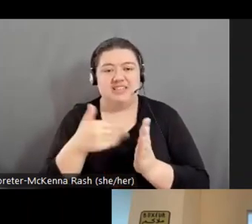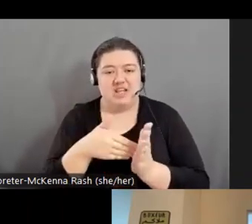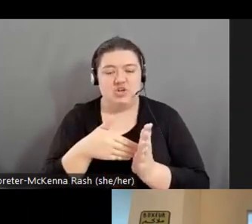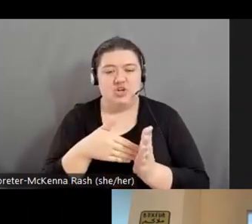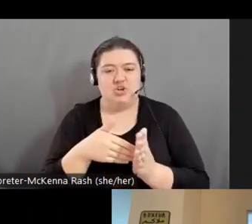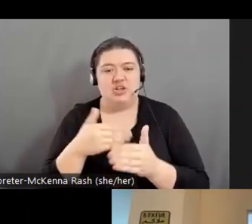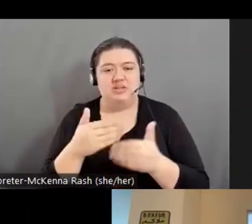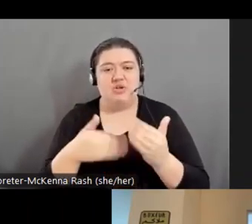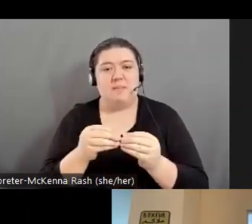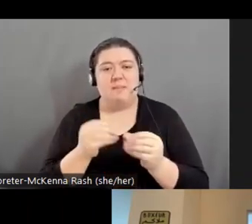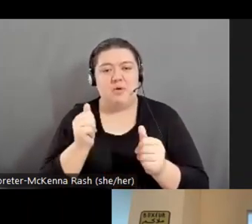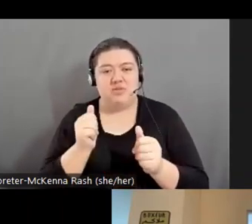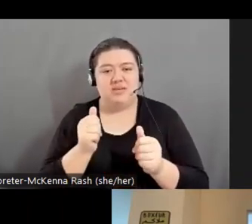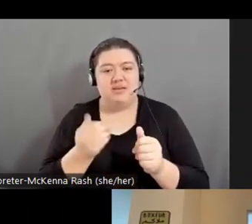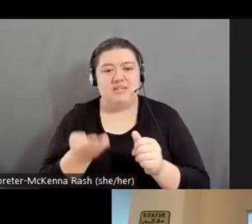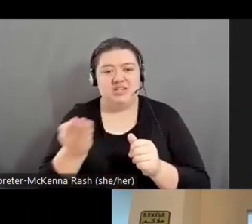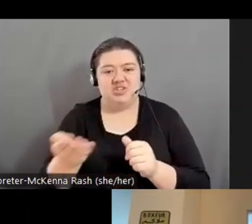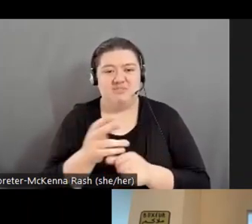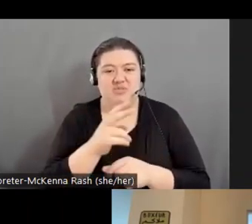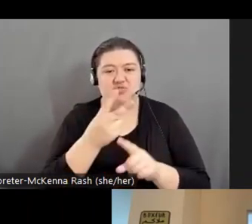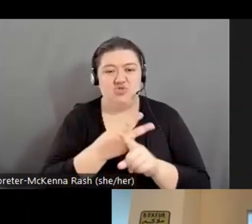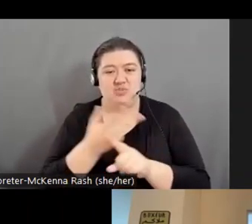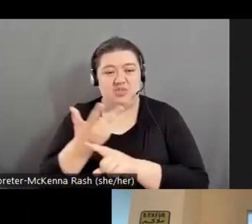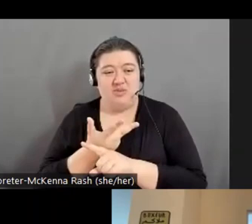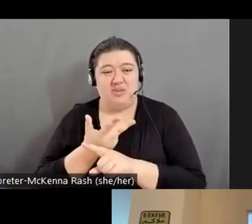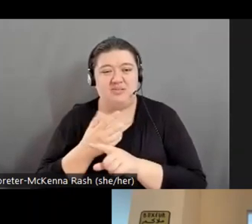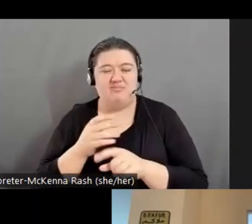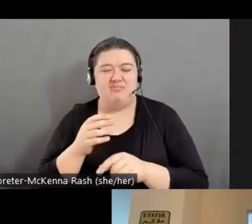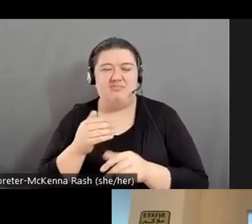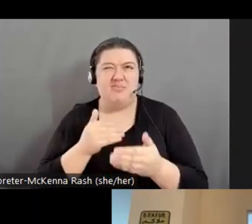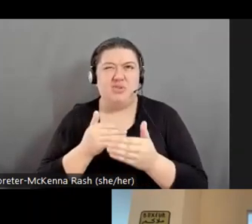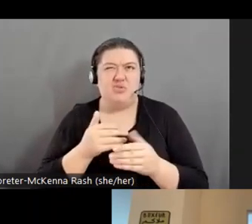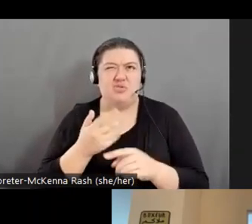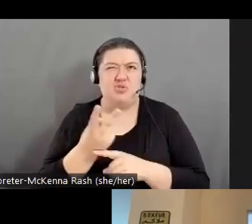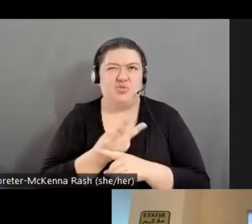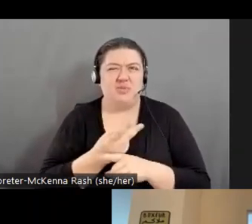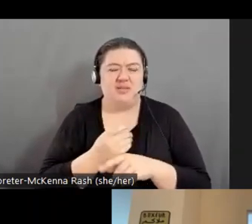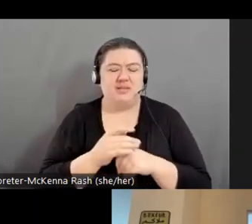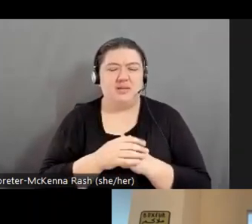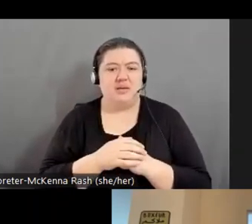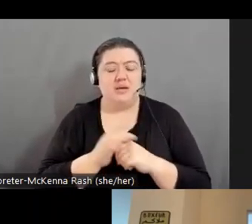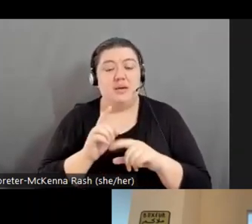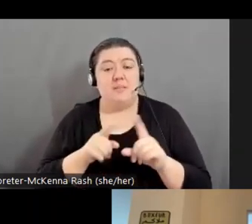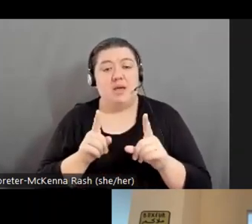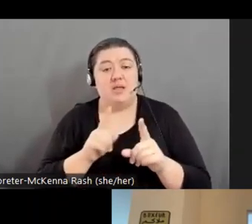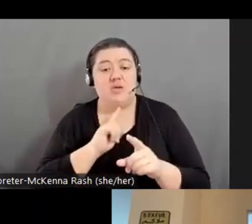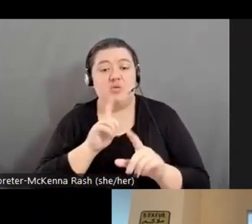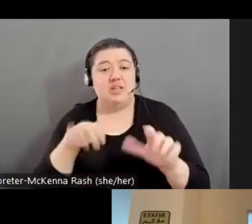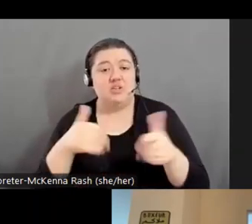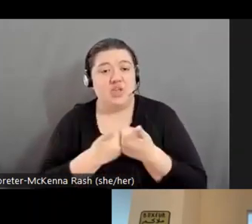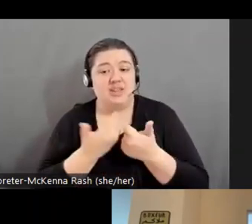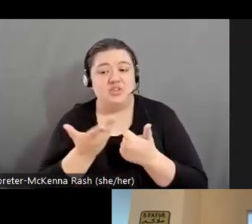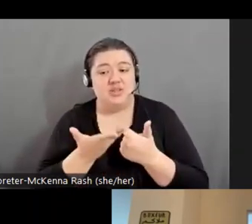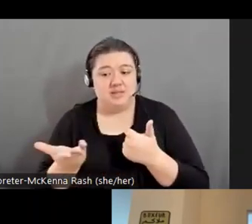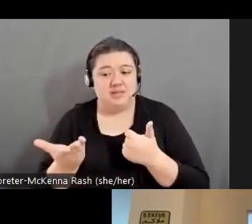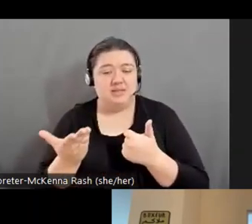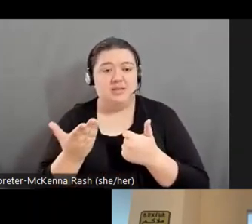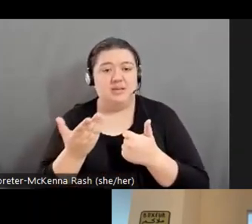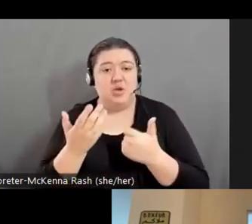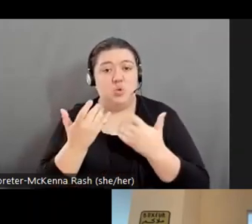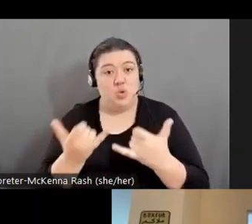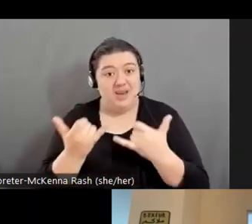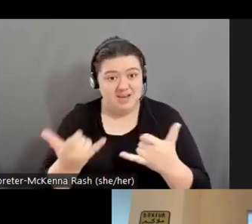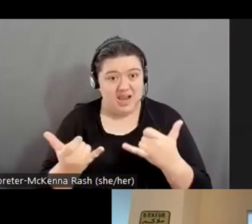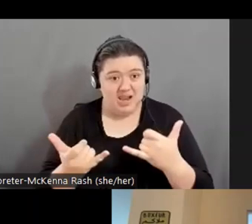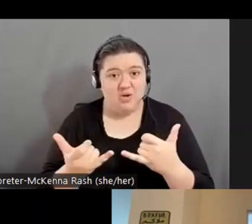in between 2 and 3 months, more around 2 months. The really challenging piece right now, and it